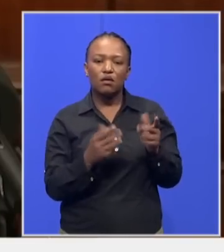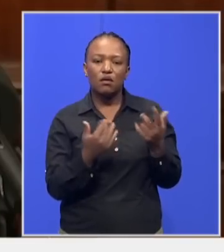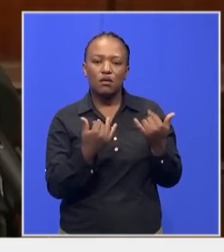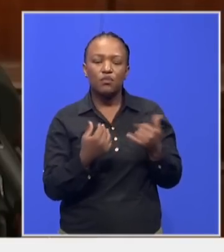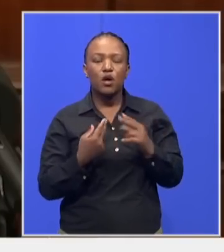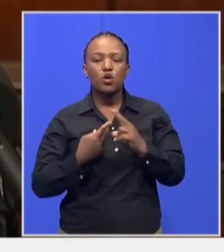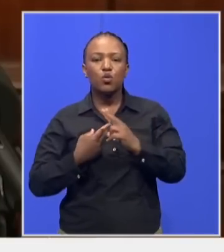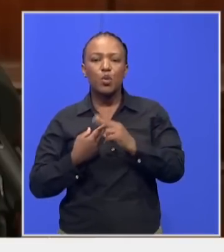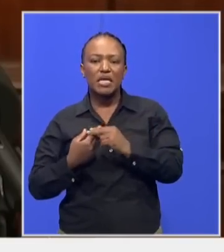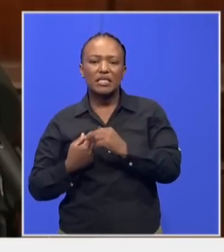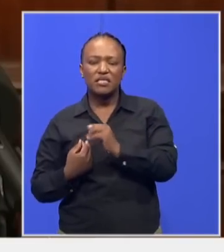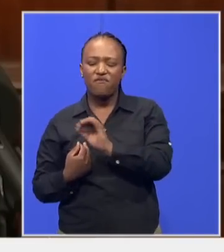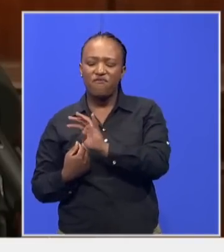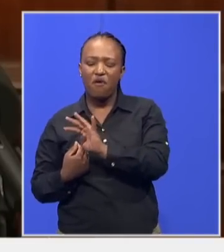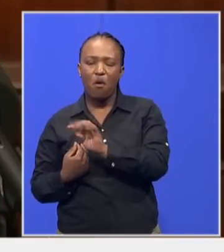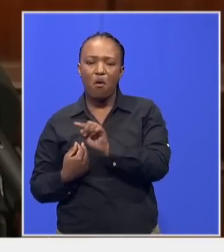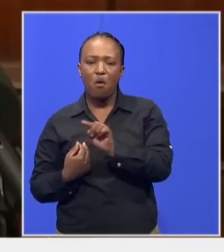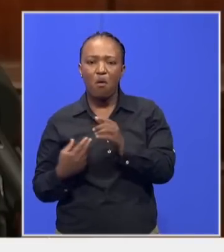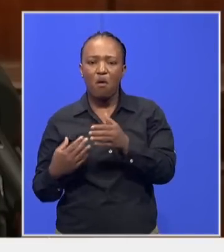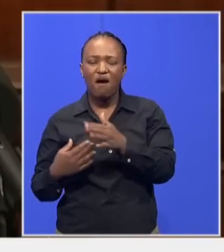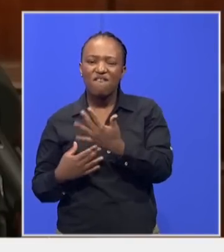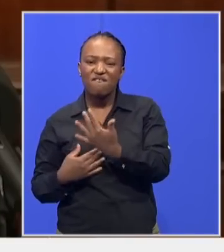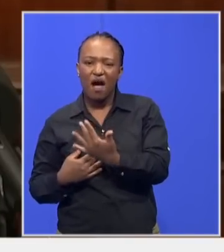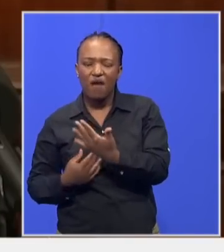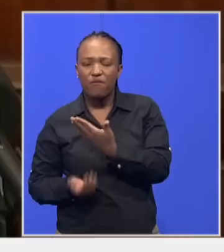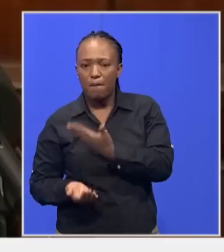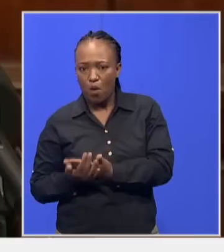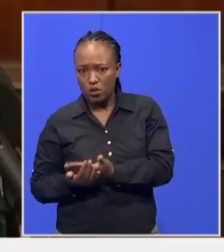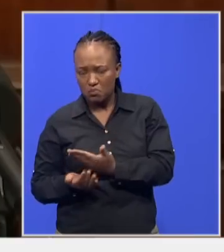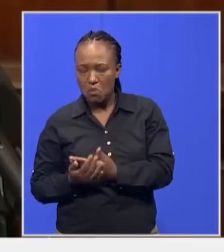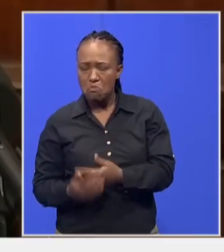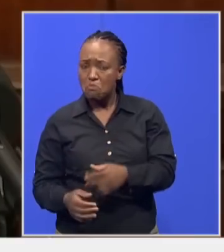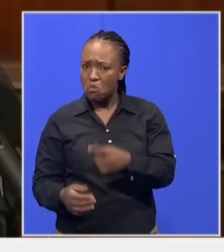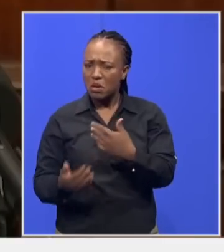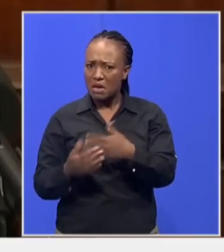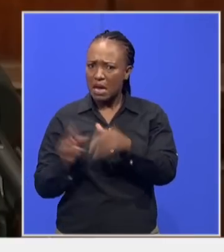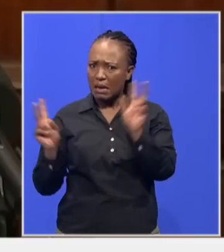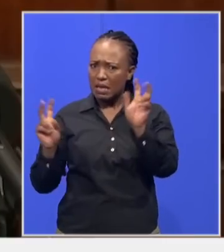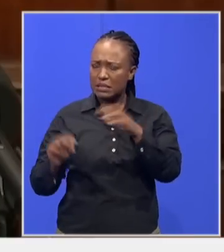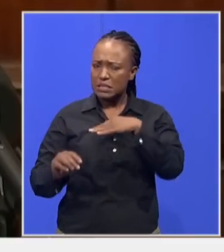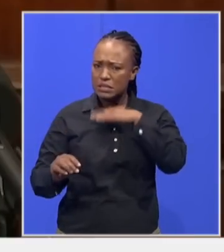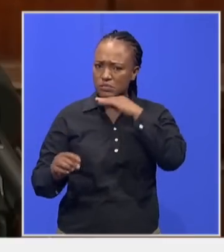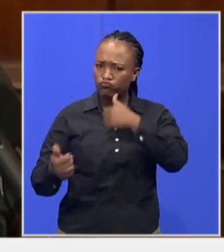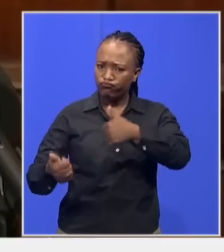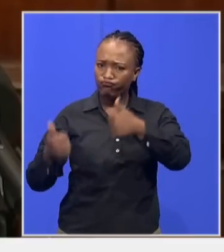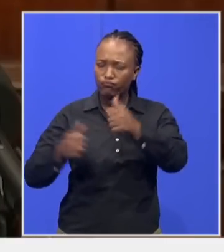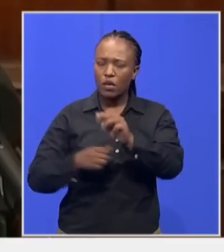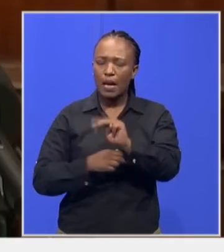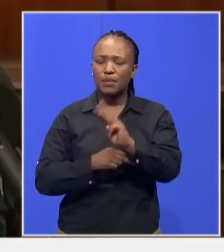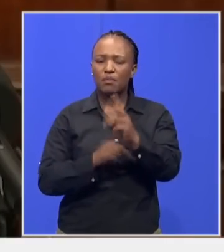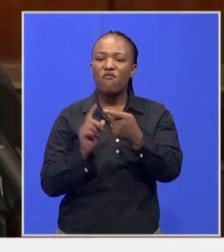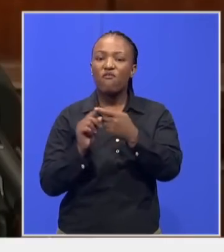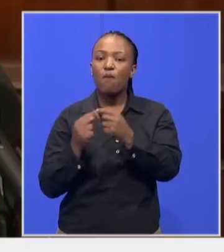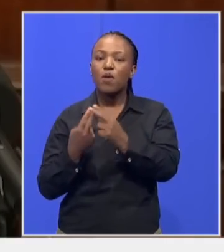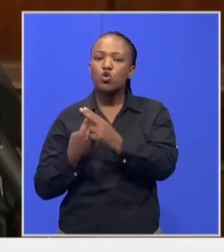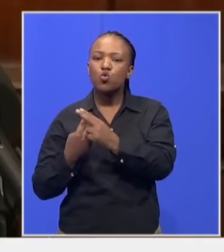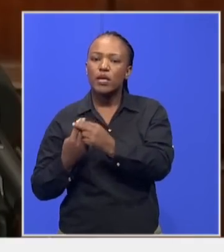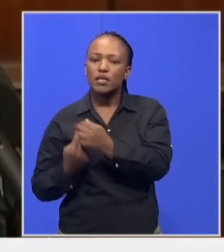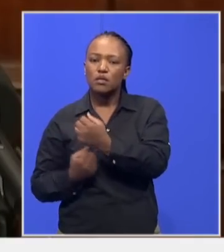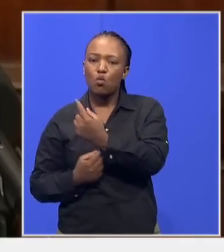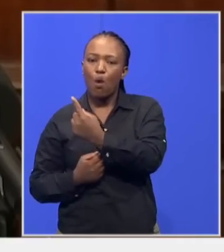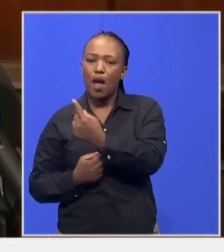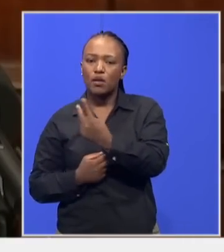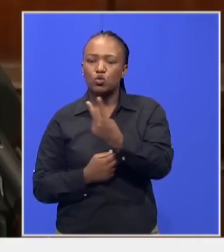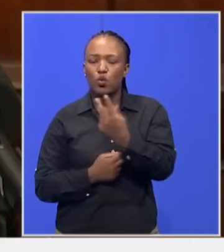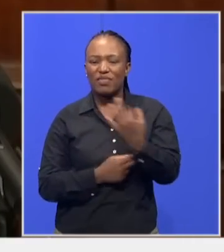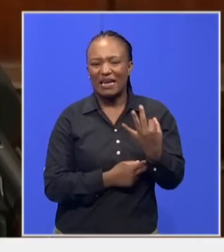5, and 6, we are likely going to get an exceptional amount of additional megawatts out of Unit 1, 2, and 3. Why are those